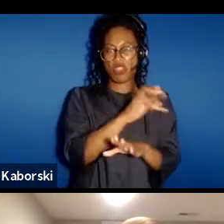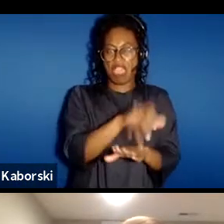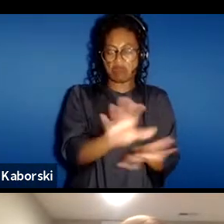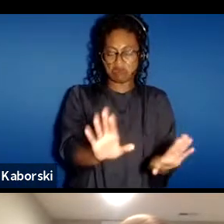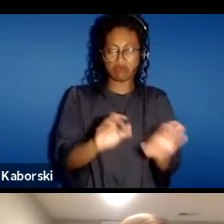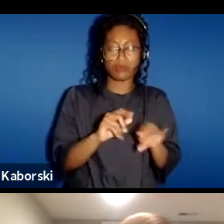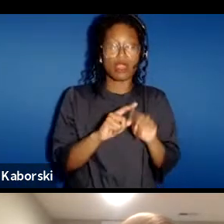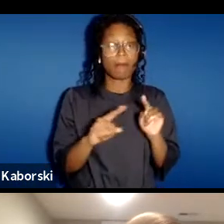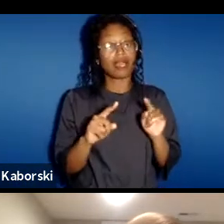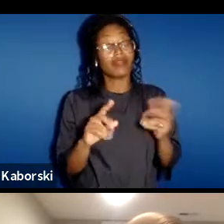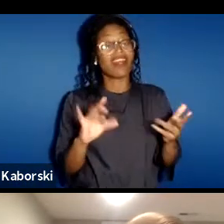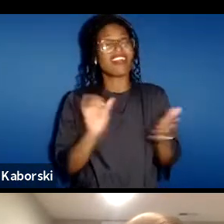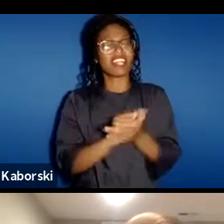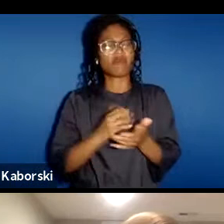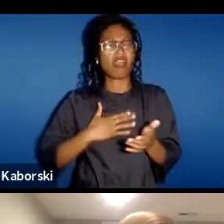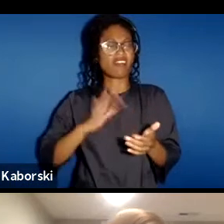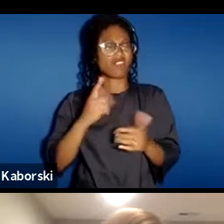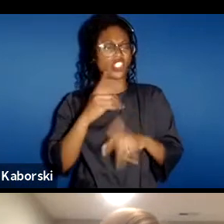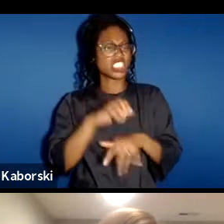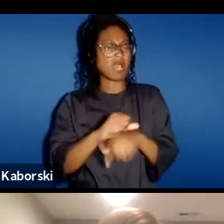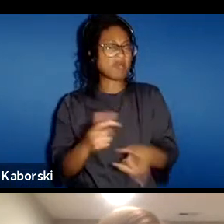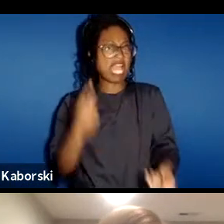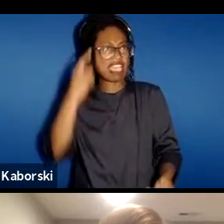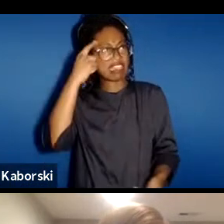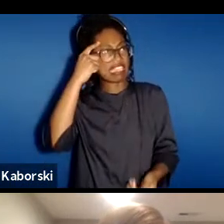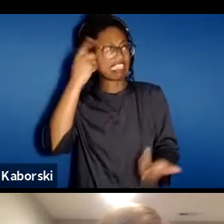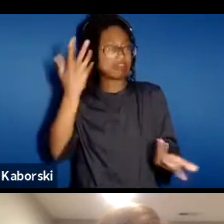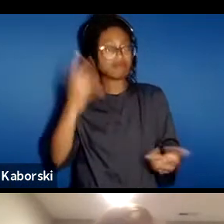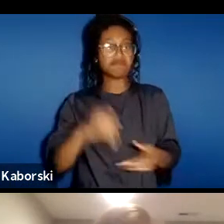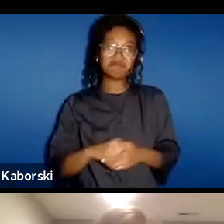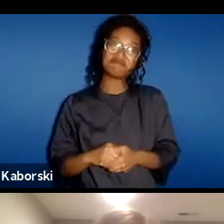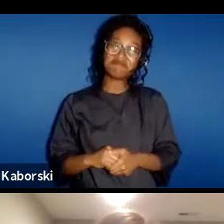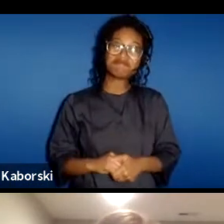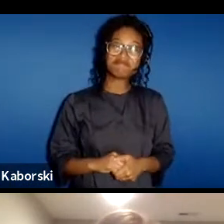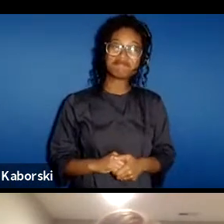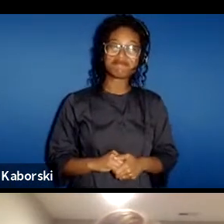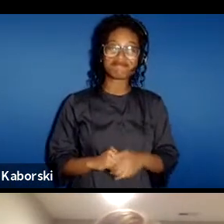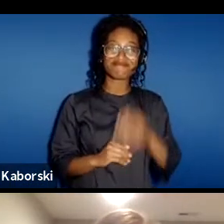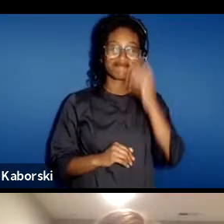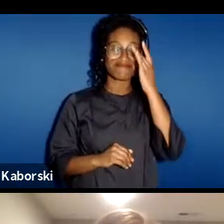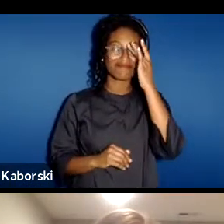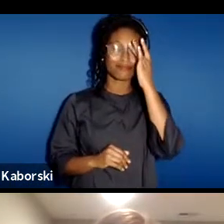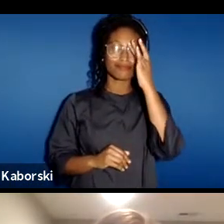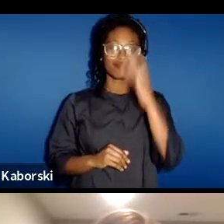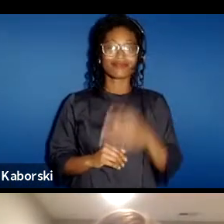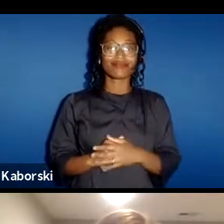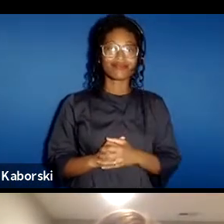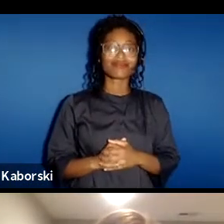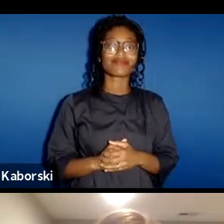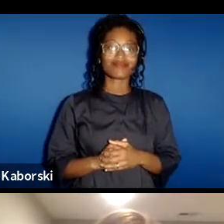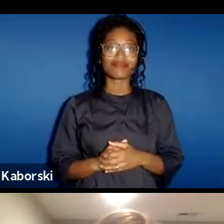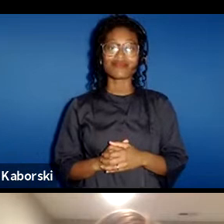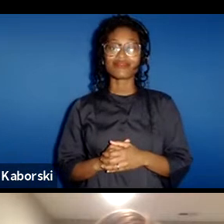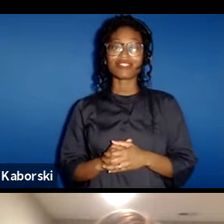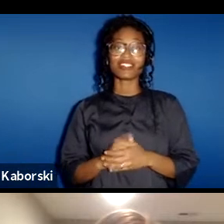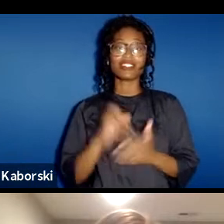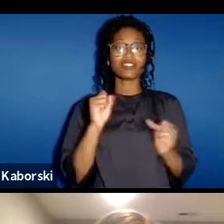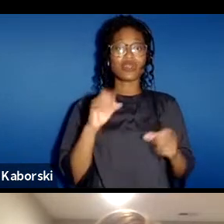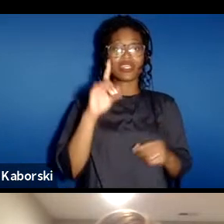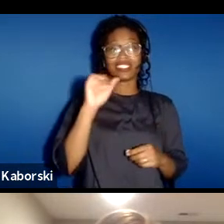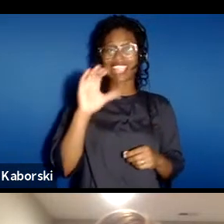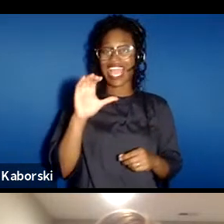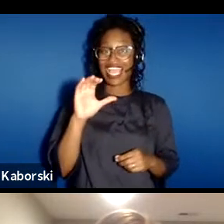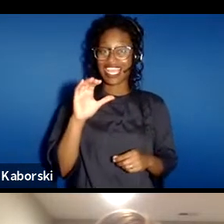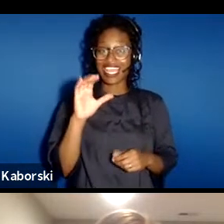that was the first assignment that I can think of. And Zach, I'm guessing there's some Maker's